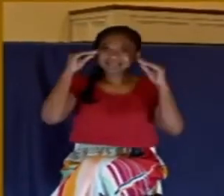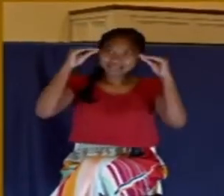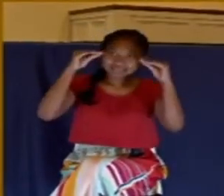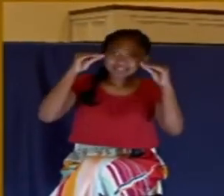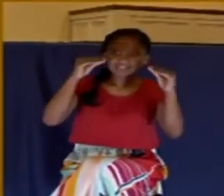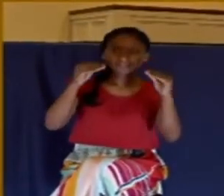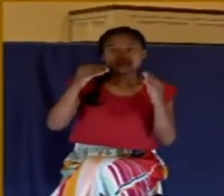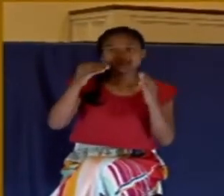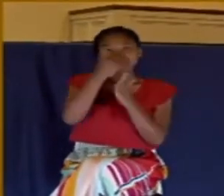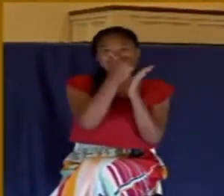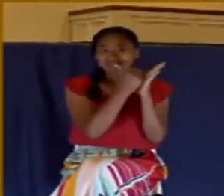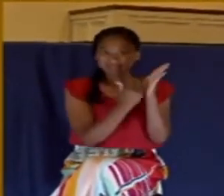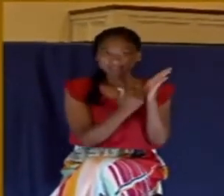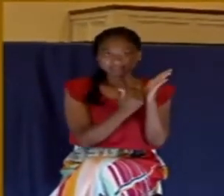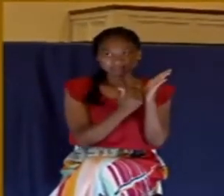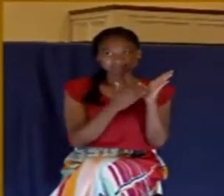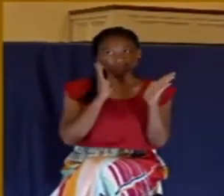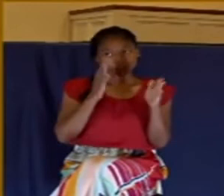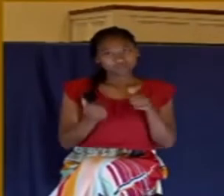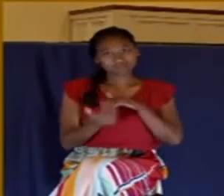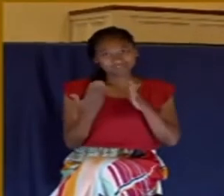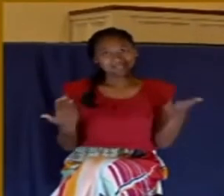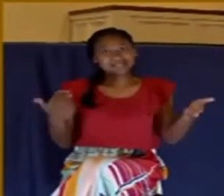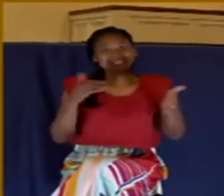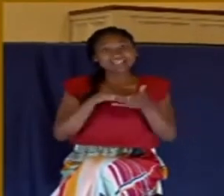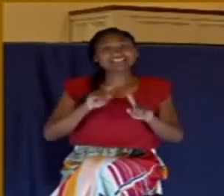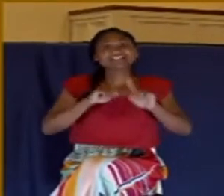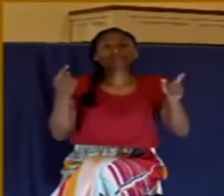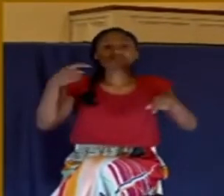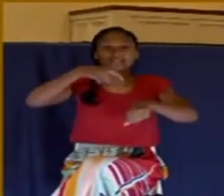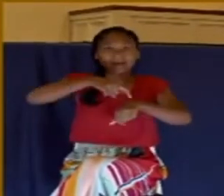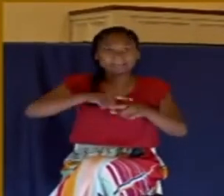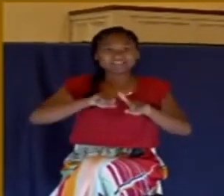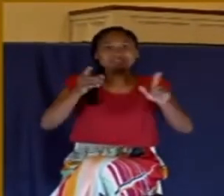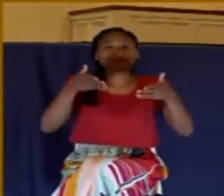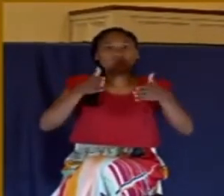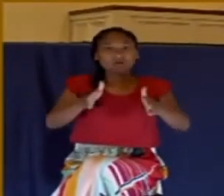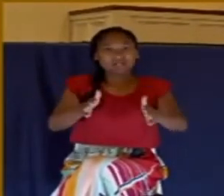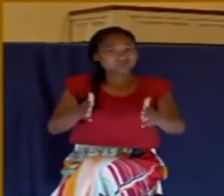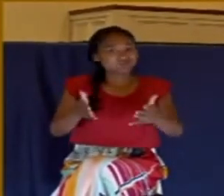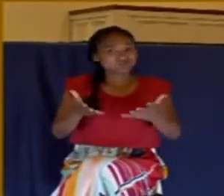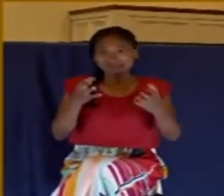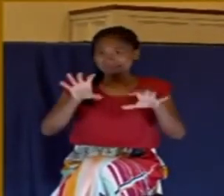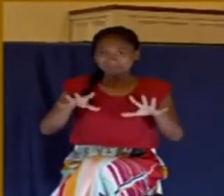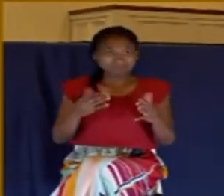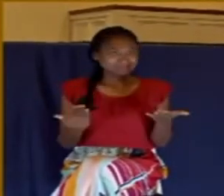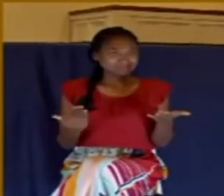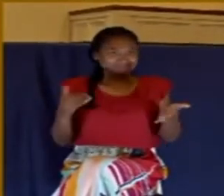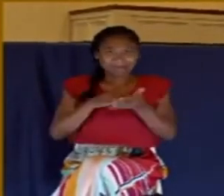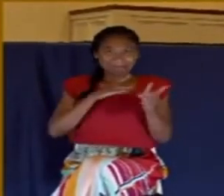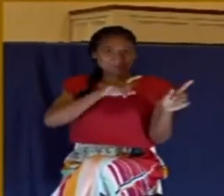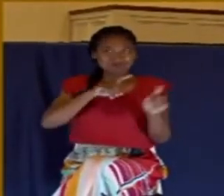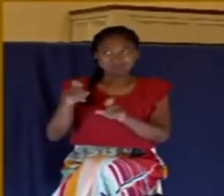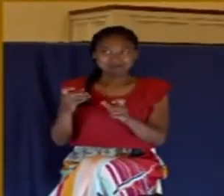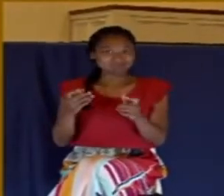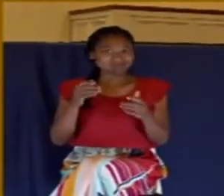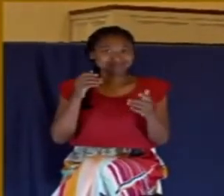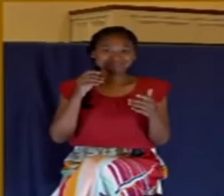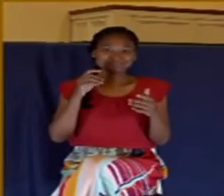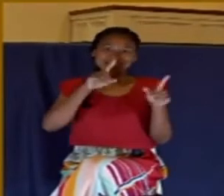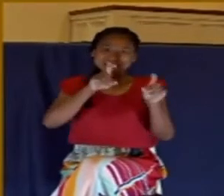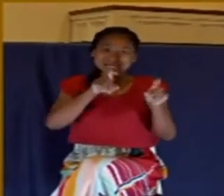at a different age under a different circumstance." So I don't want to have to repeat anything like that, any trials. I